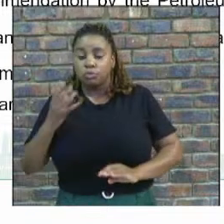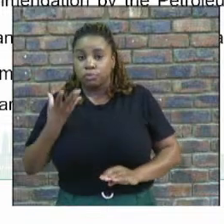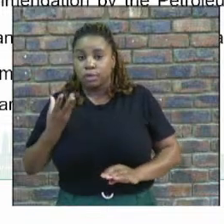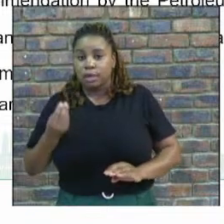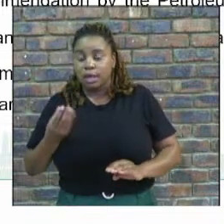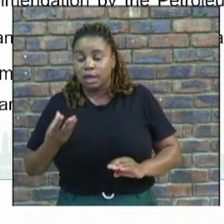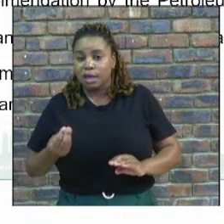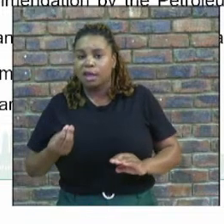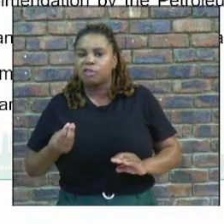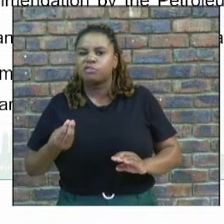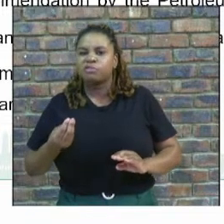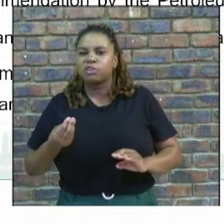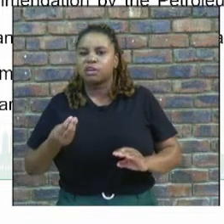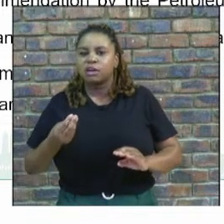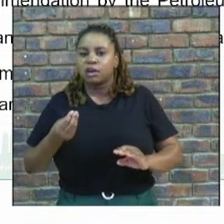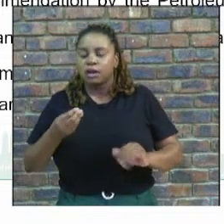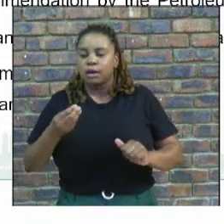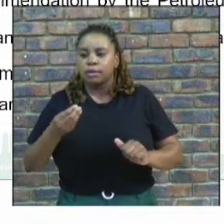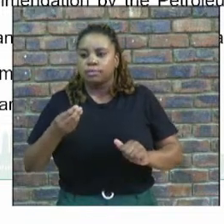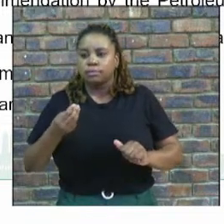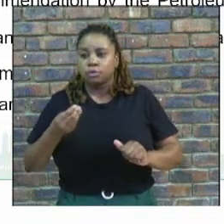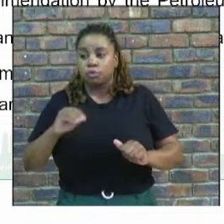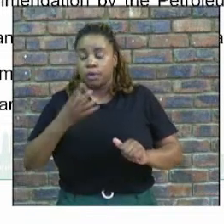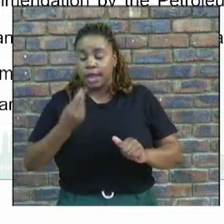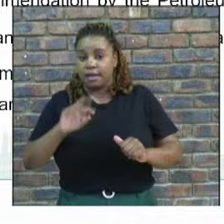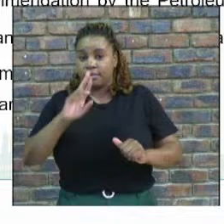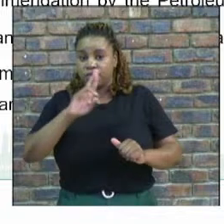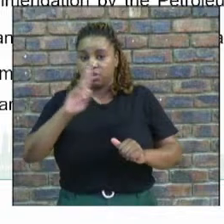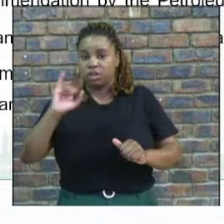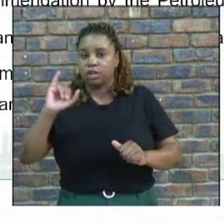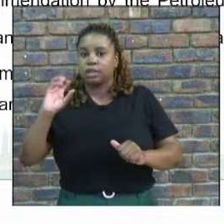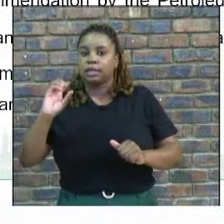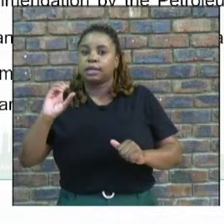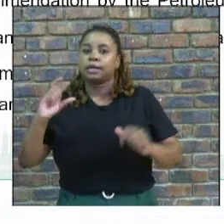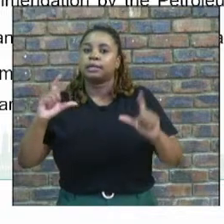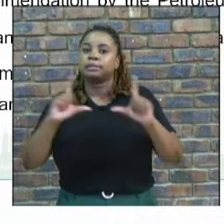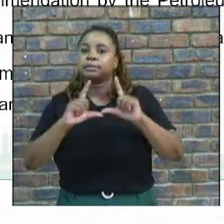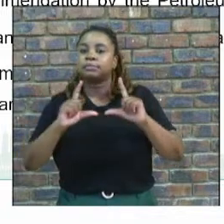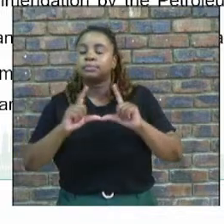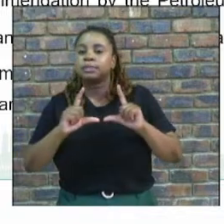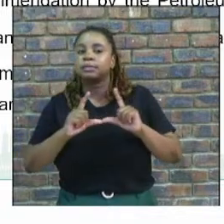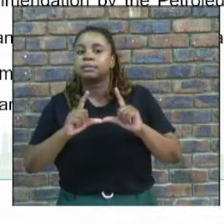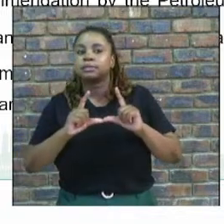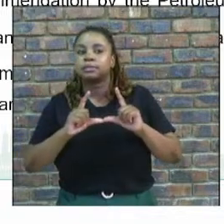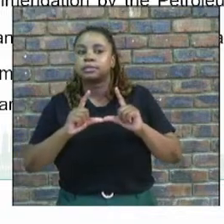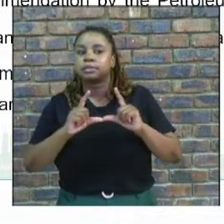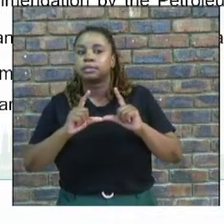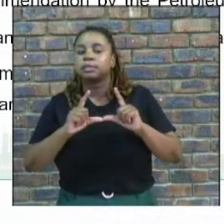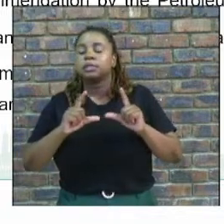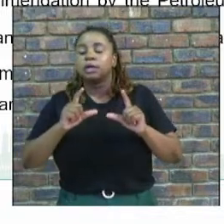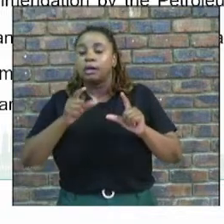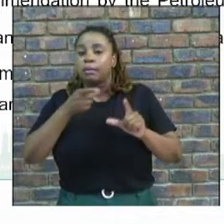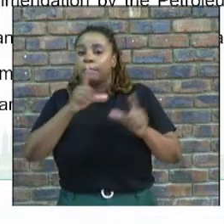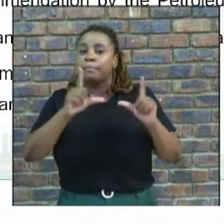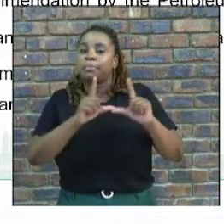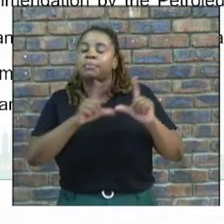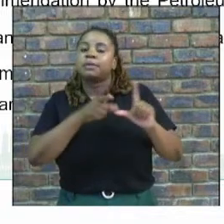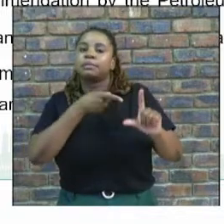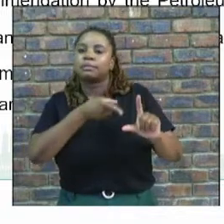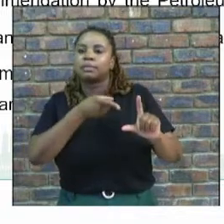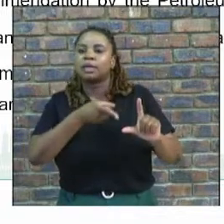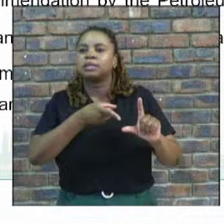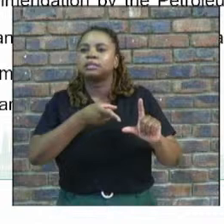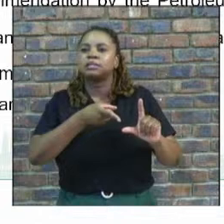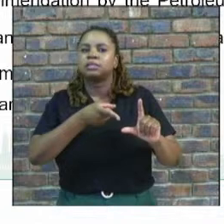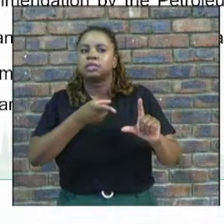we call a reconnaissance permit and a petroleum right. So a reconnaissance permit is a